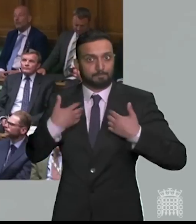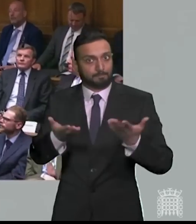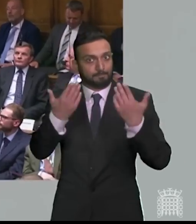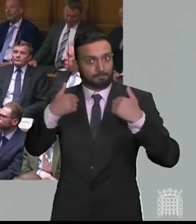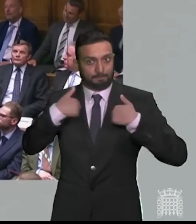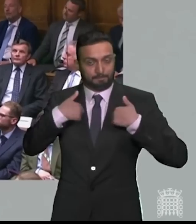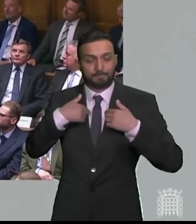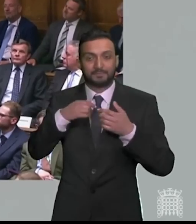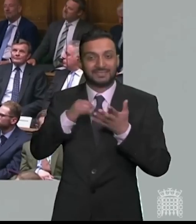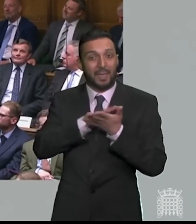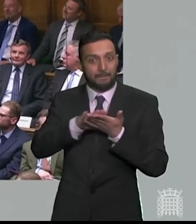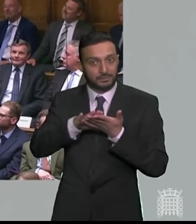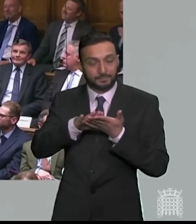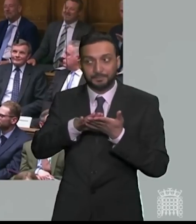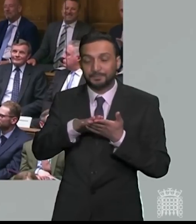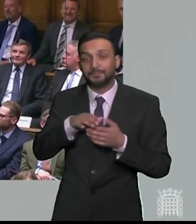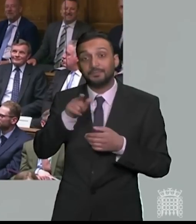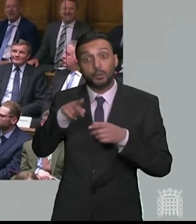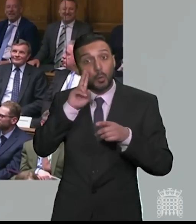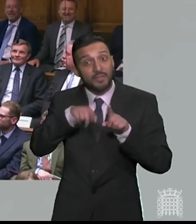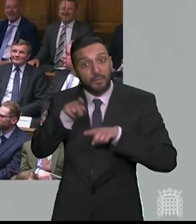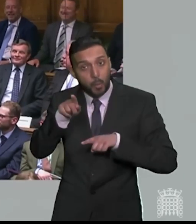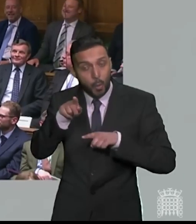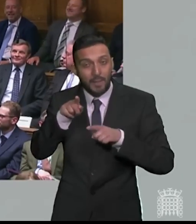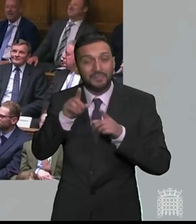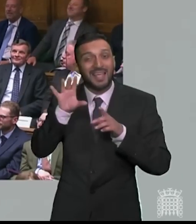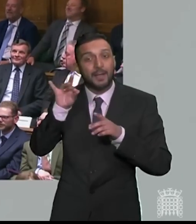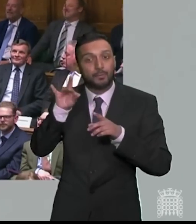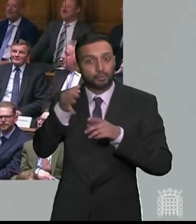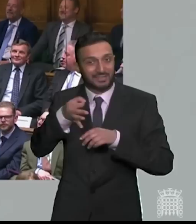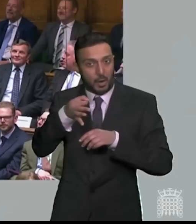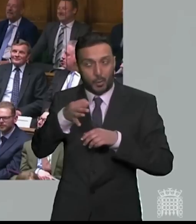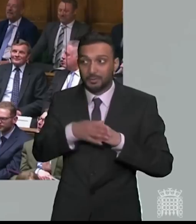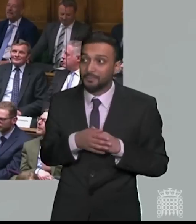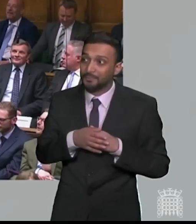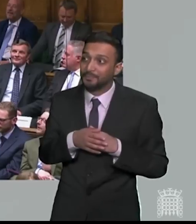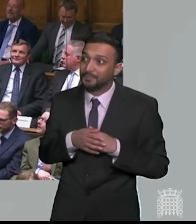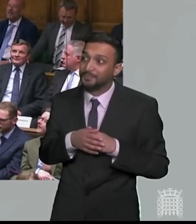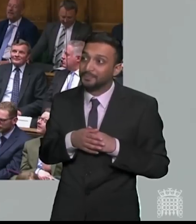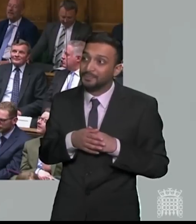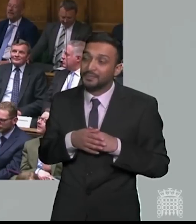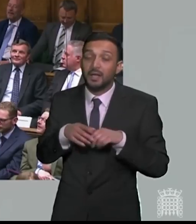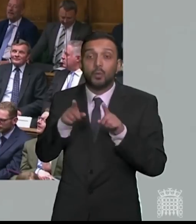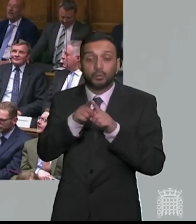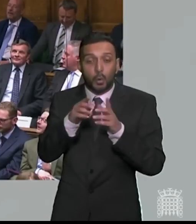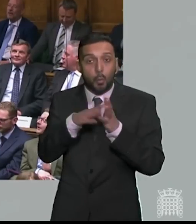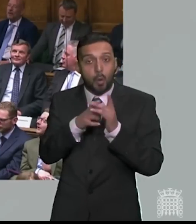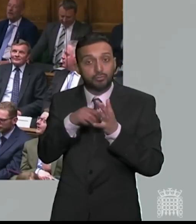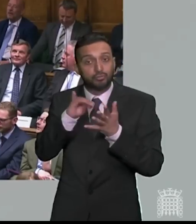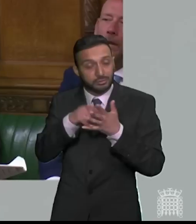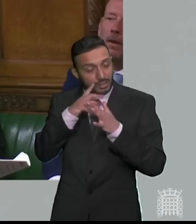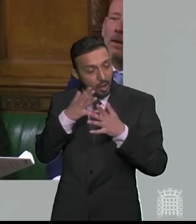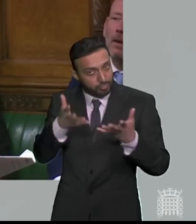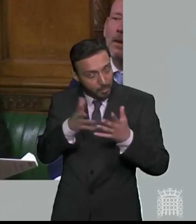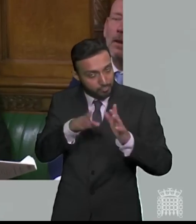Town, Southampton next season. And of course, in addition to Ipswich Town, Ipswich Wanderers have also been promoted. Great news for a town. Yesterday,